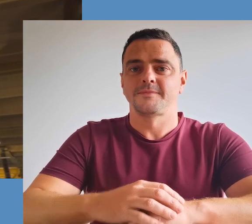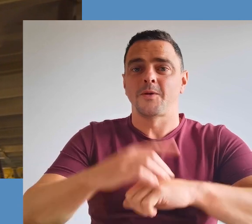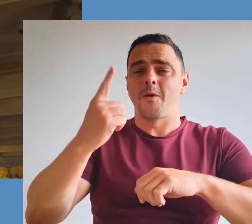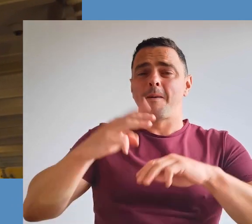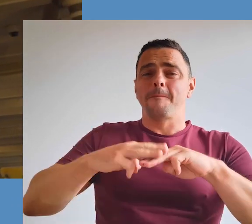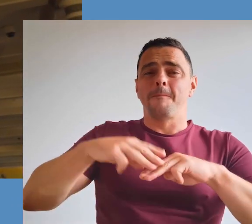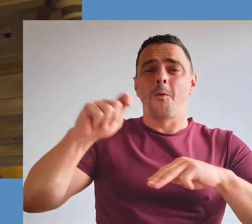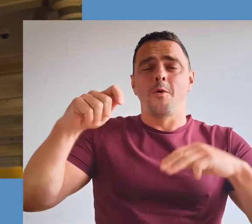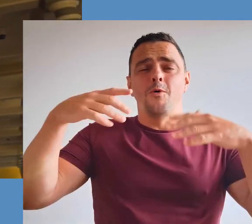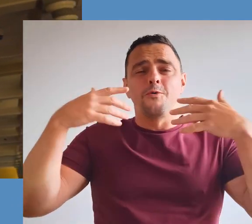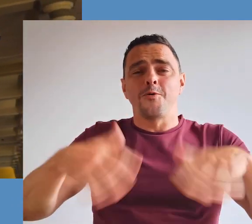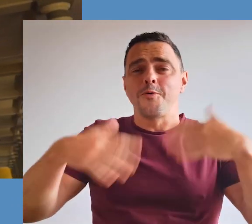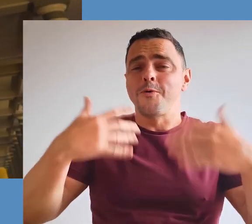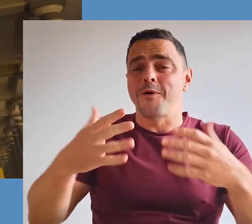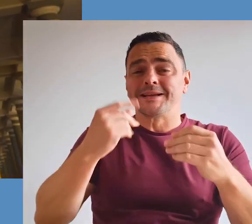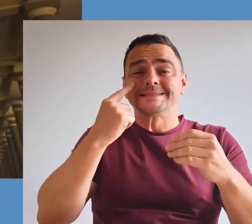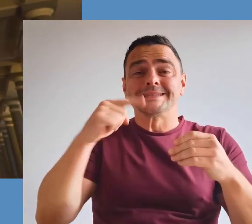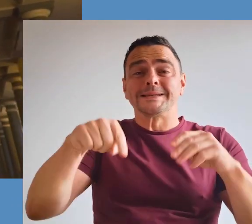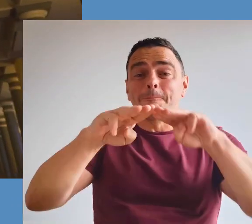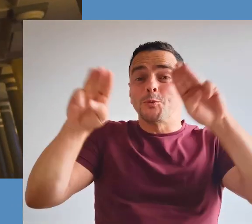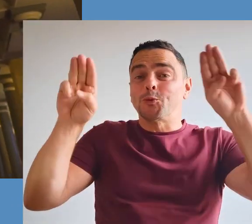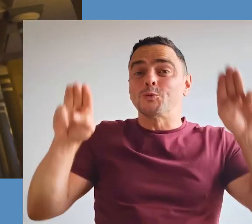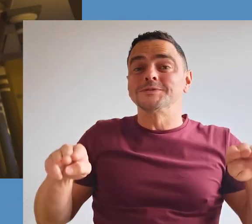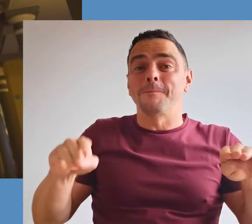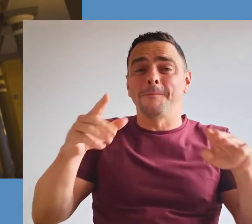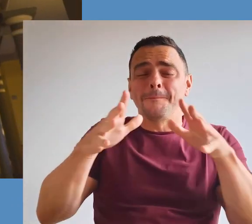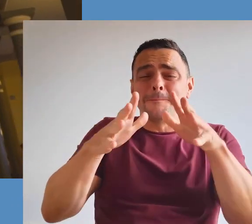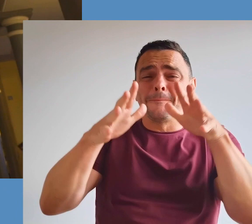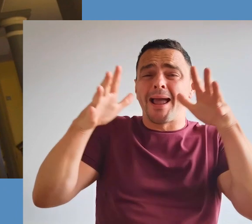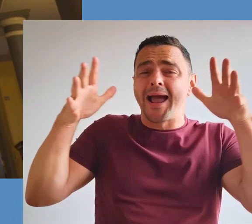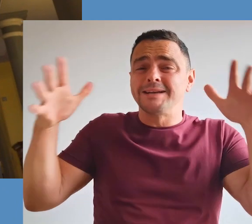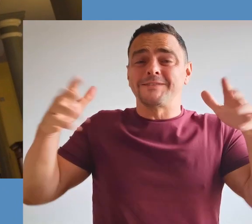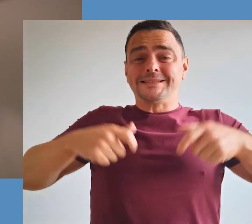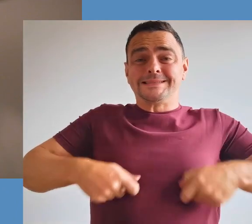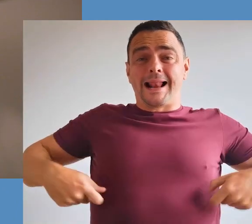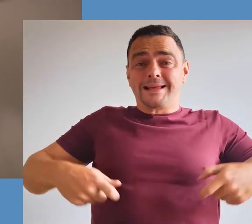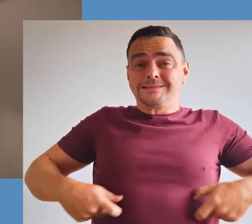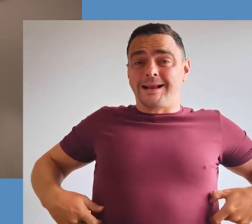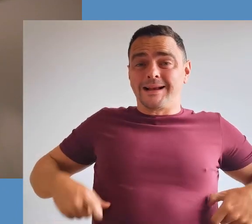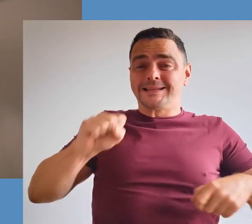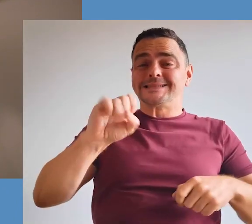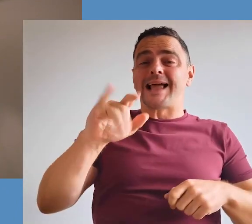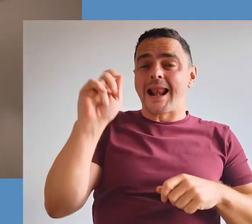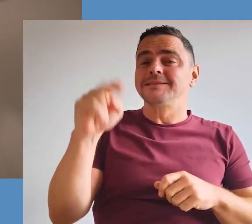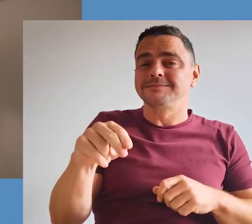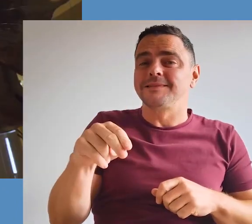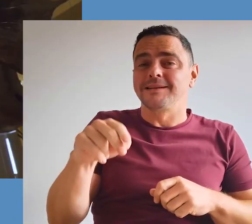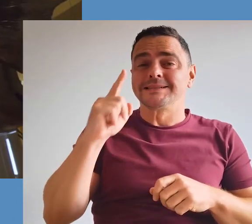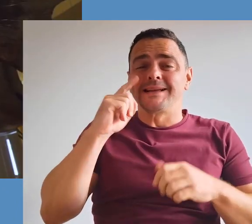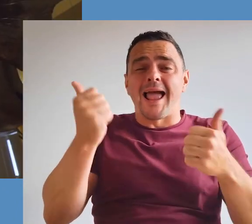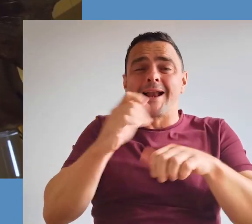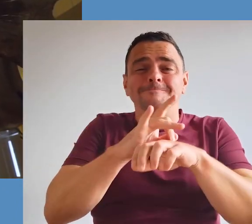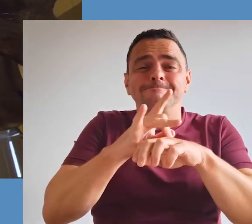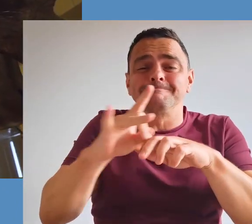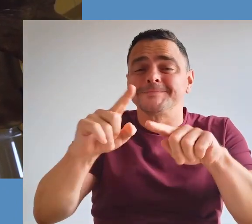One of the most amazing things you can see at the museum are these giant skeletons. Have you seen a similar